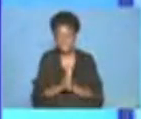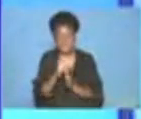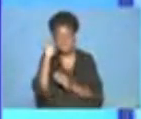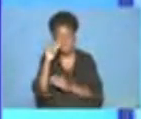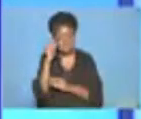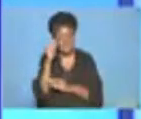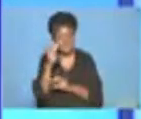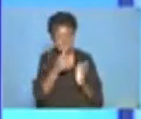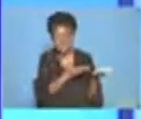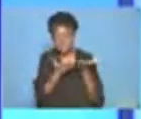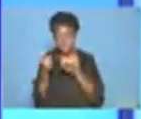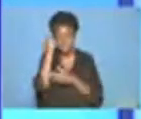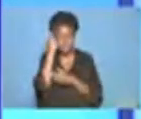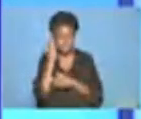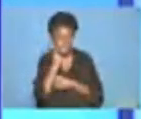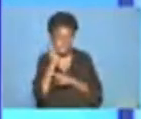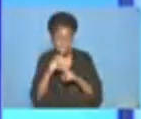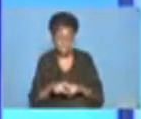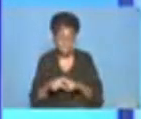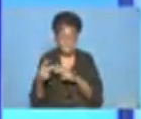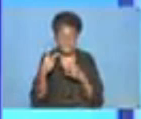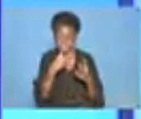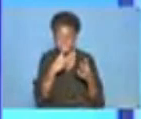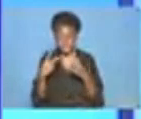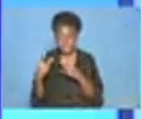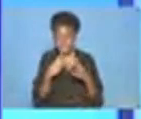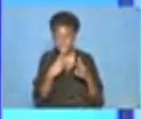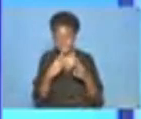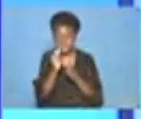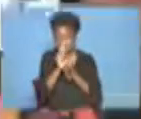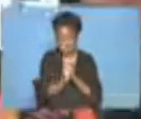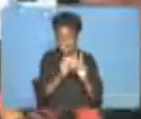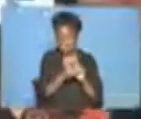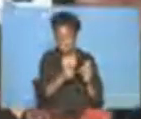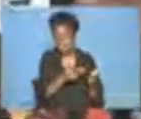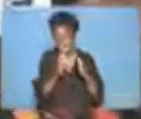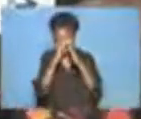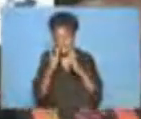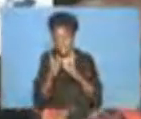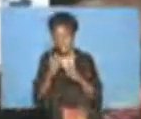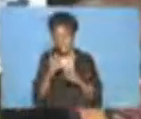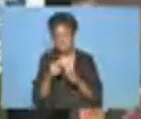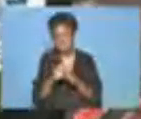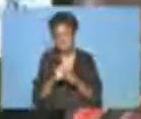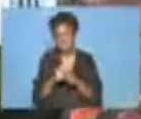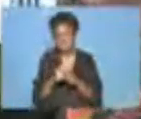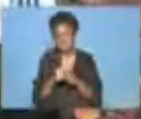violence legislation to Parliament, Halkitis believes it should be prioritized. If it helps,